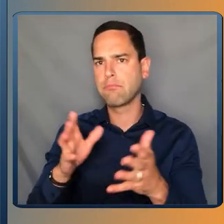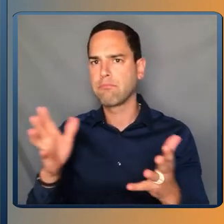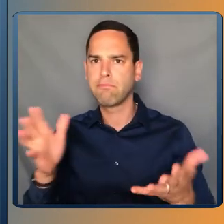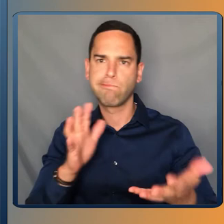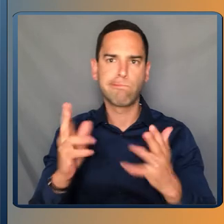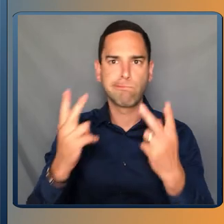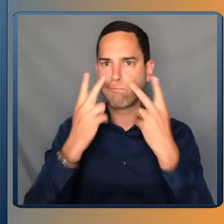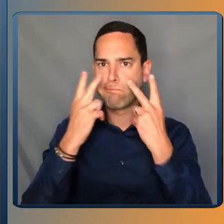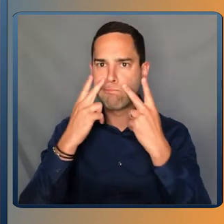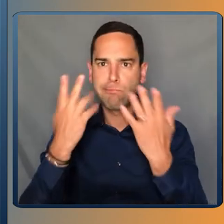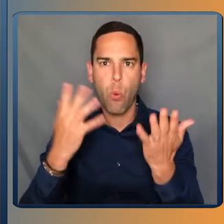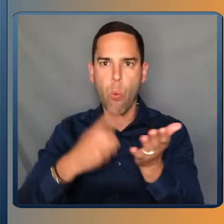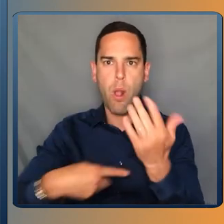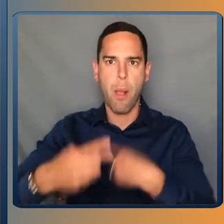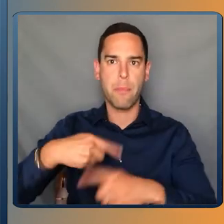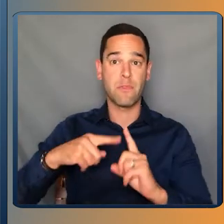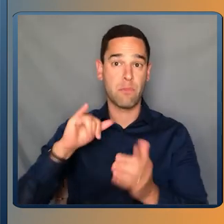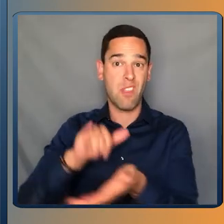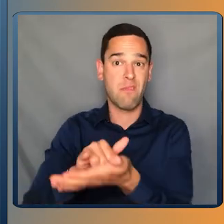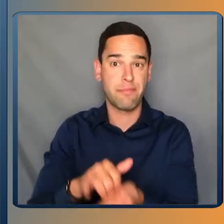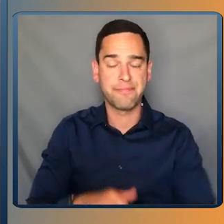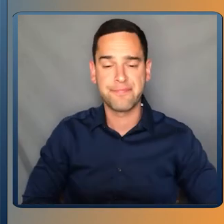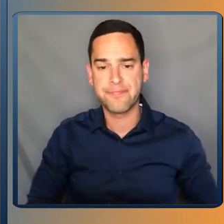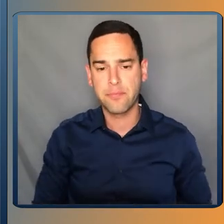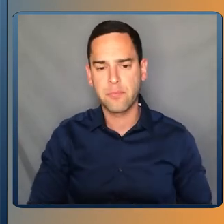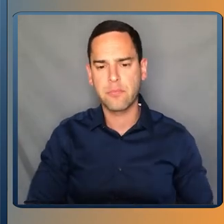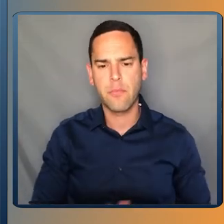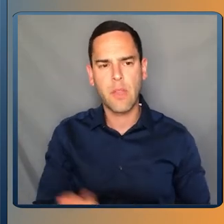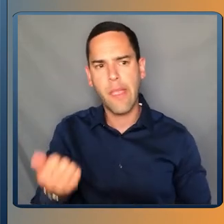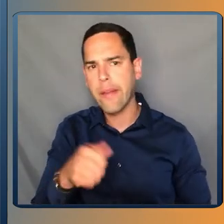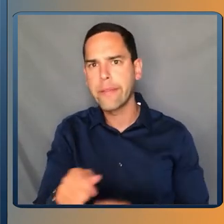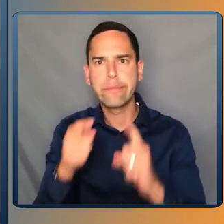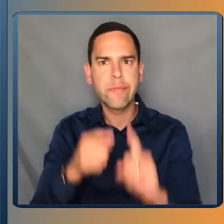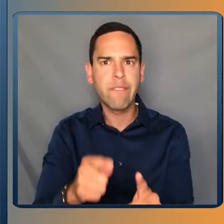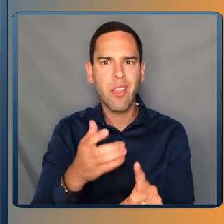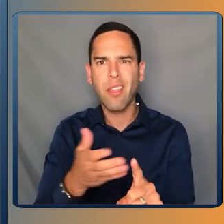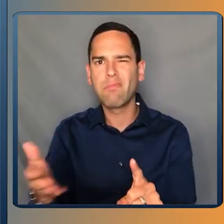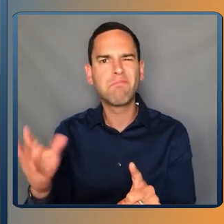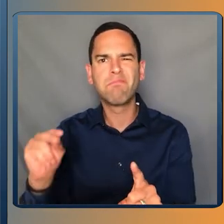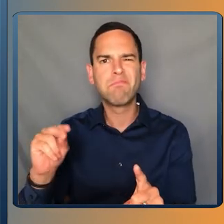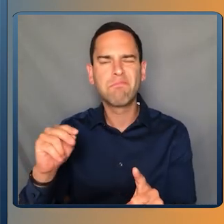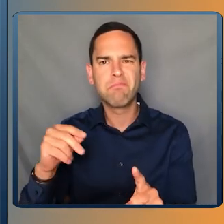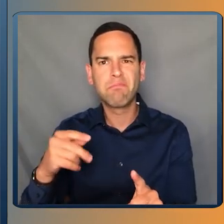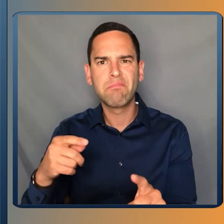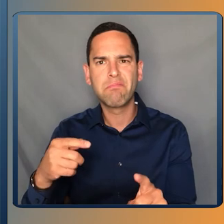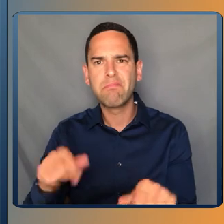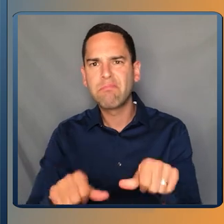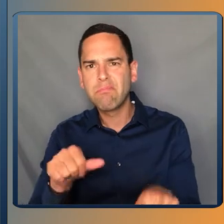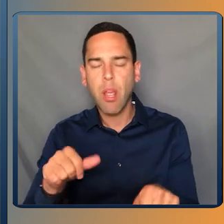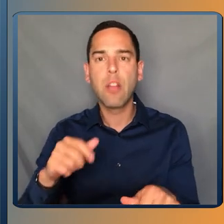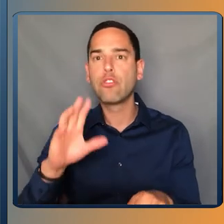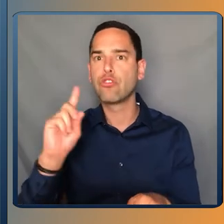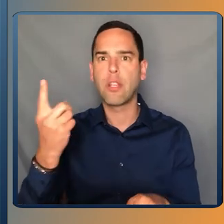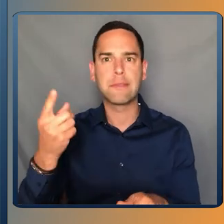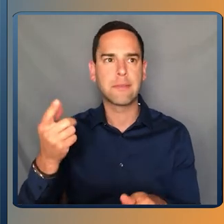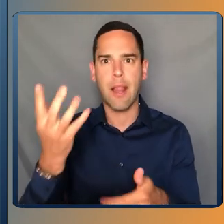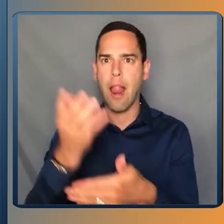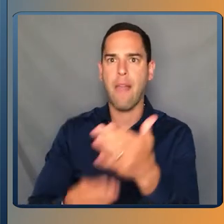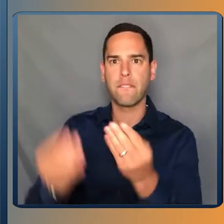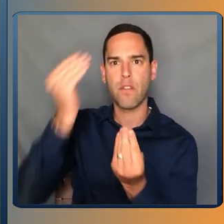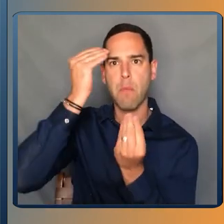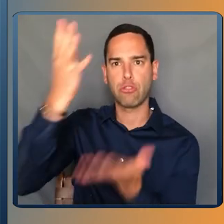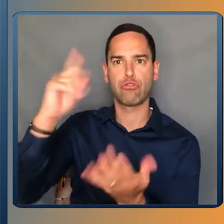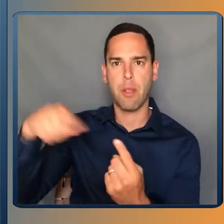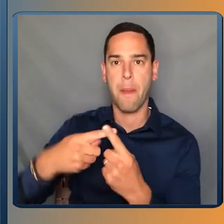felt like I needed more time to let more be known about it. I didn't have anything specific about it, just the lack of information